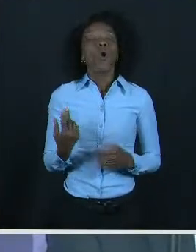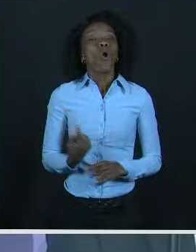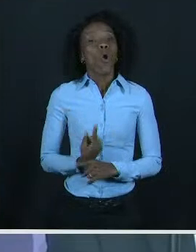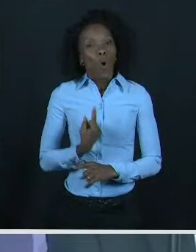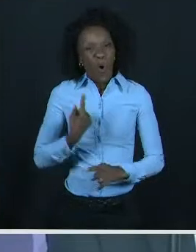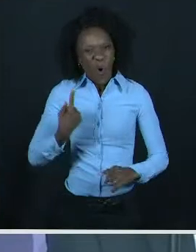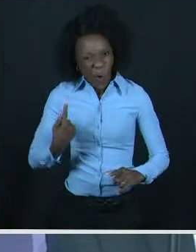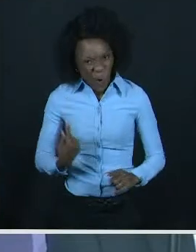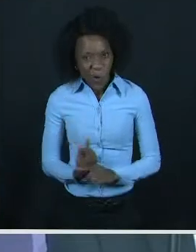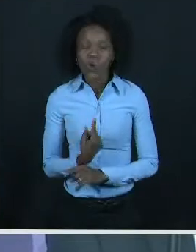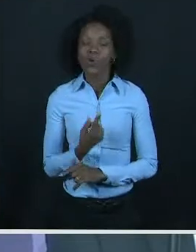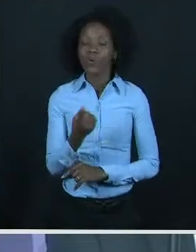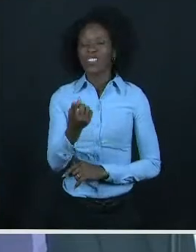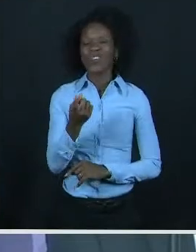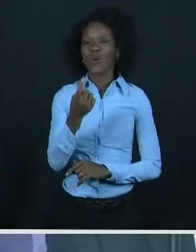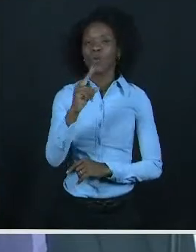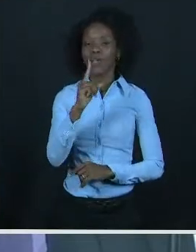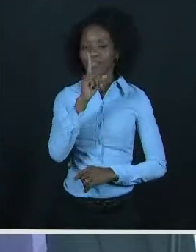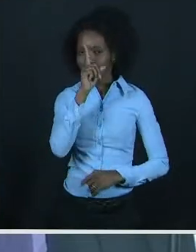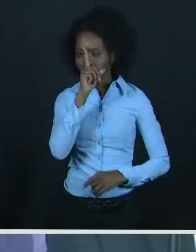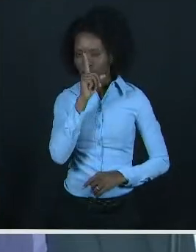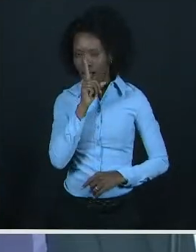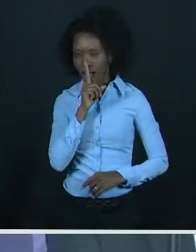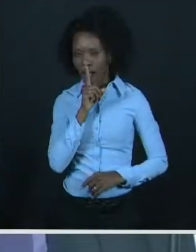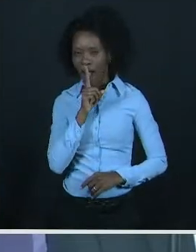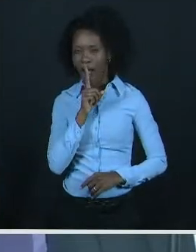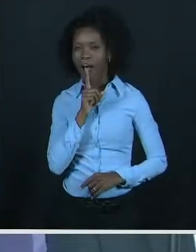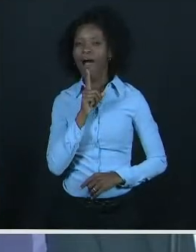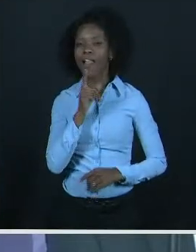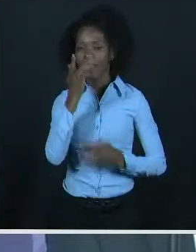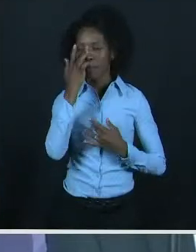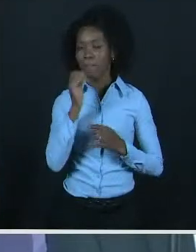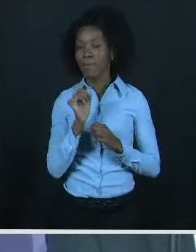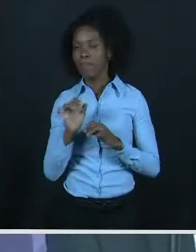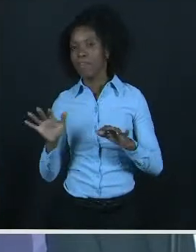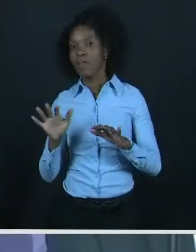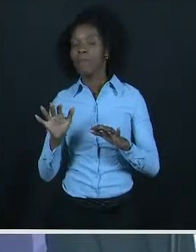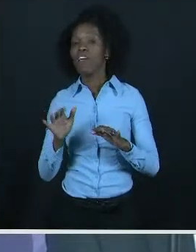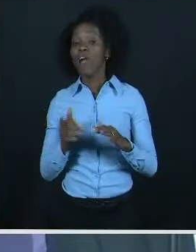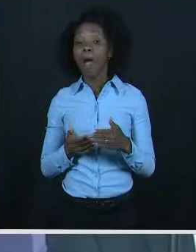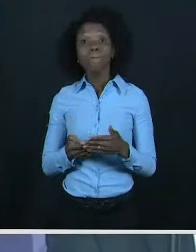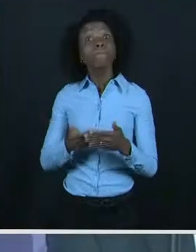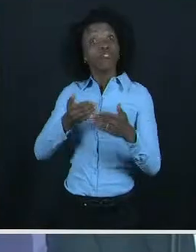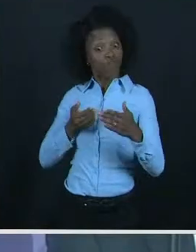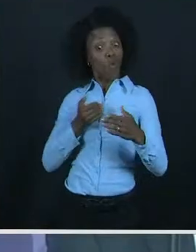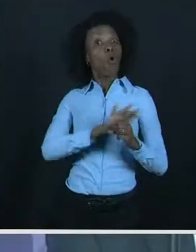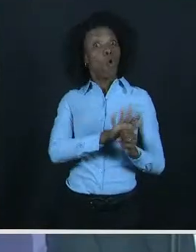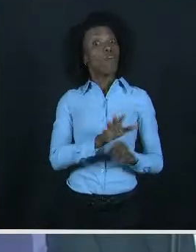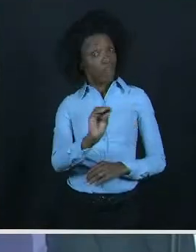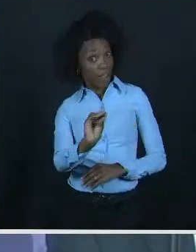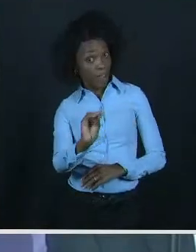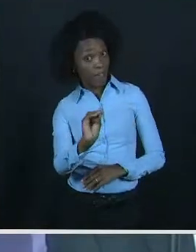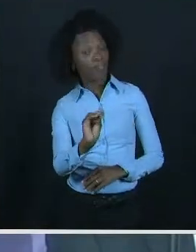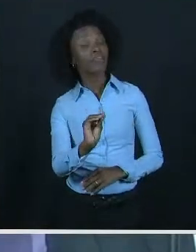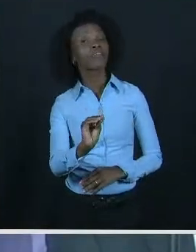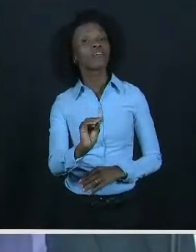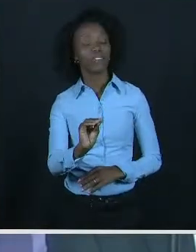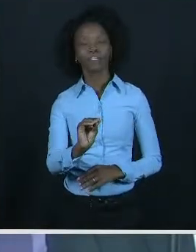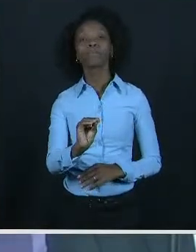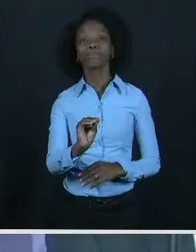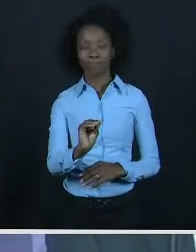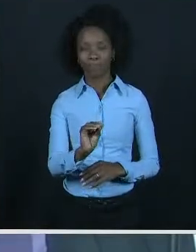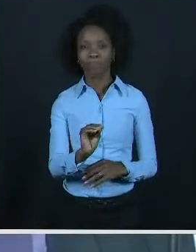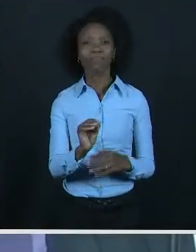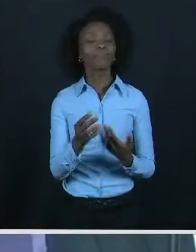the silent pandemic, which was here long before COVID, because